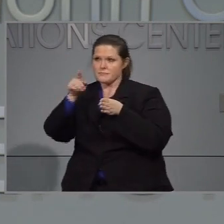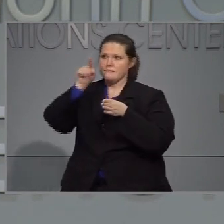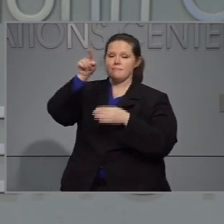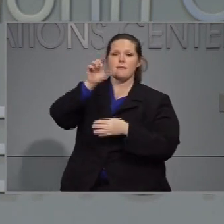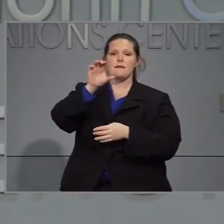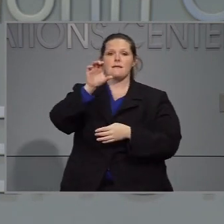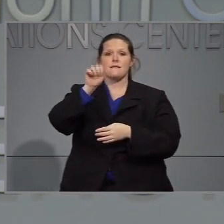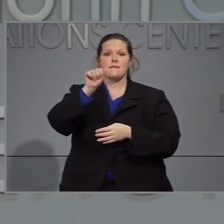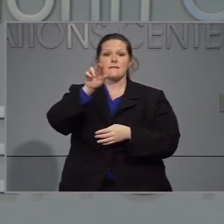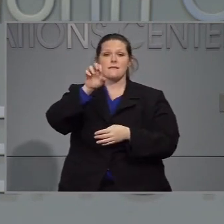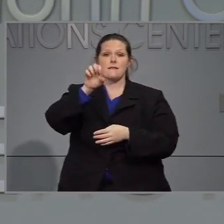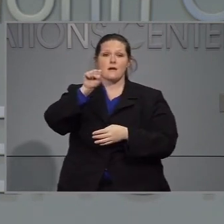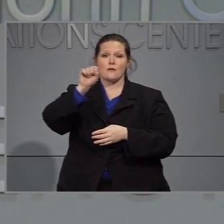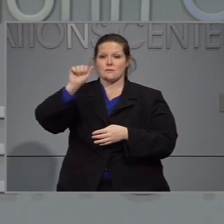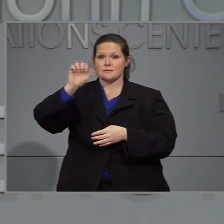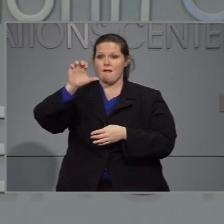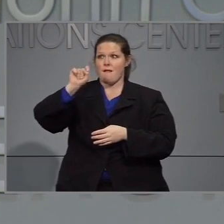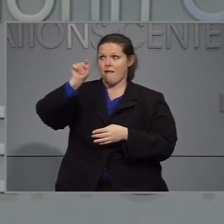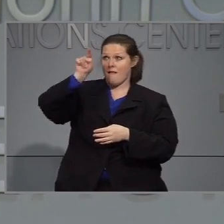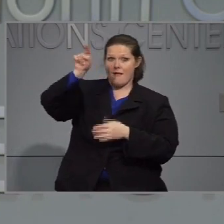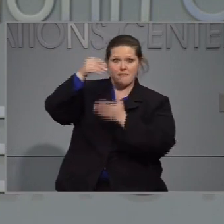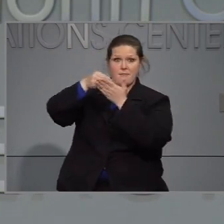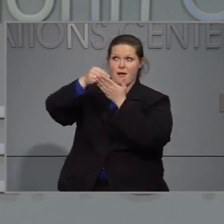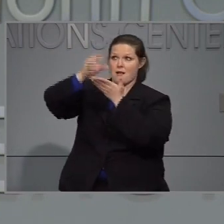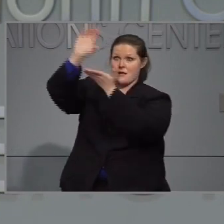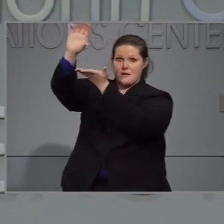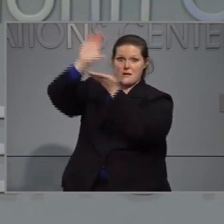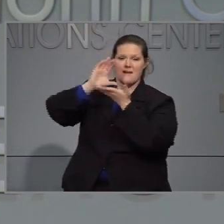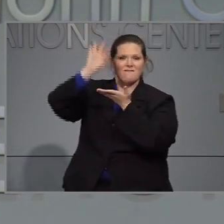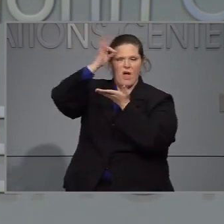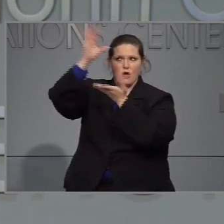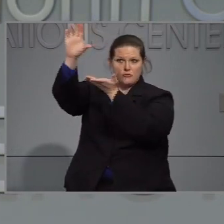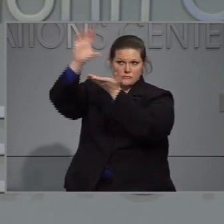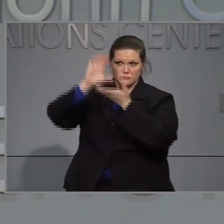the CARES Act, and we'll be announcing this soon.